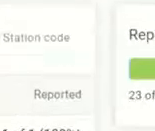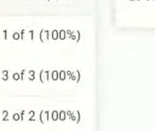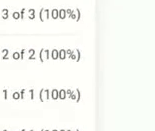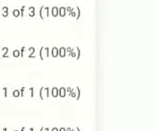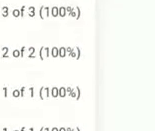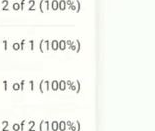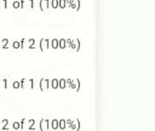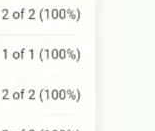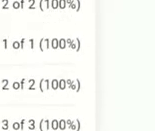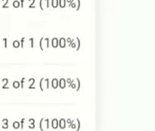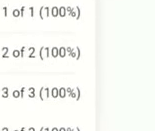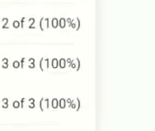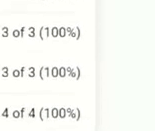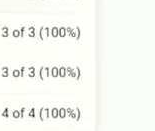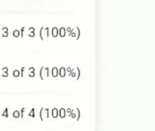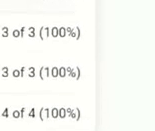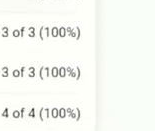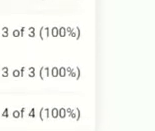Morogoro?